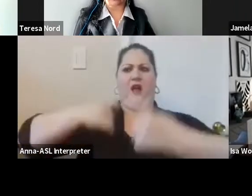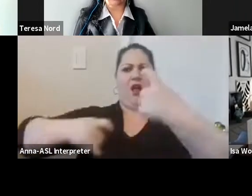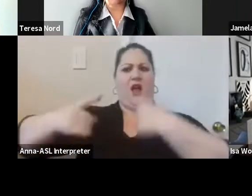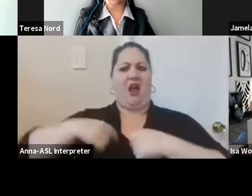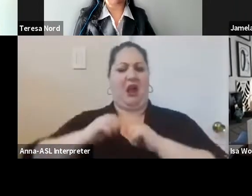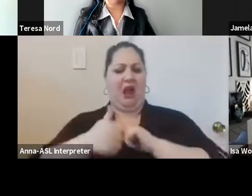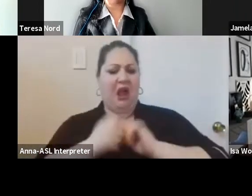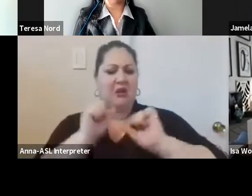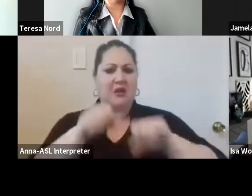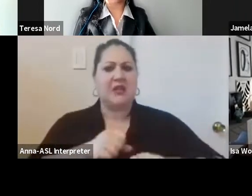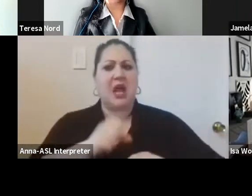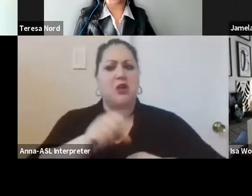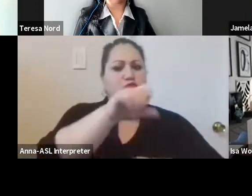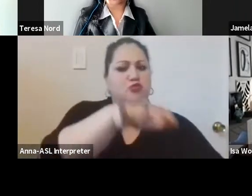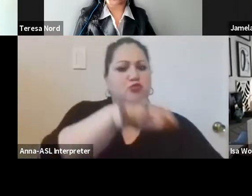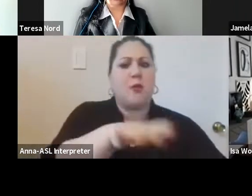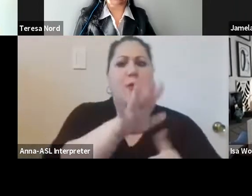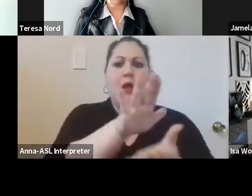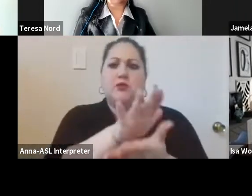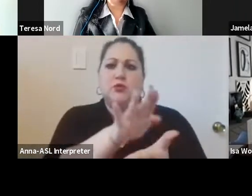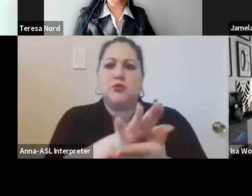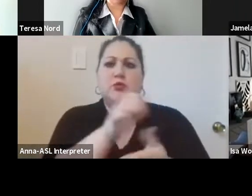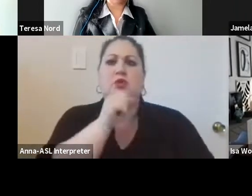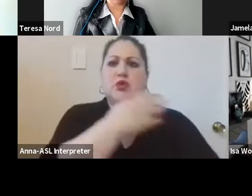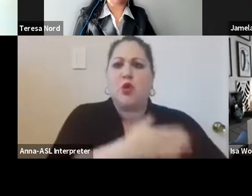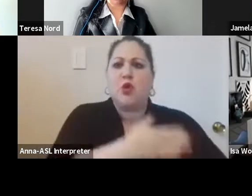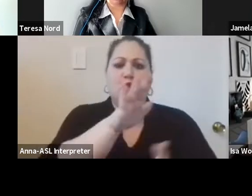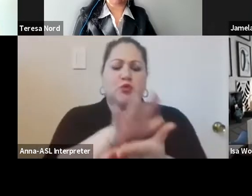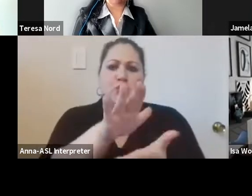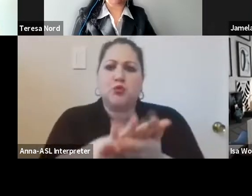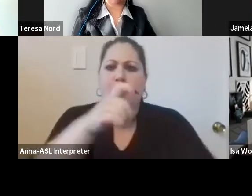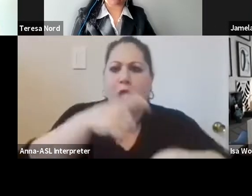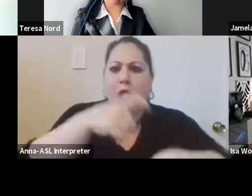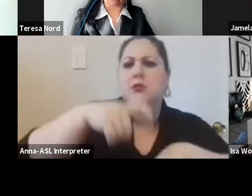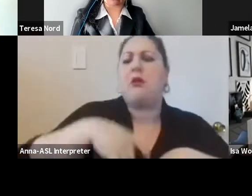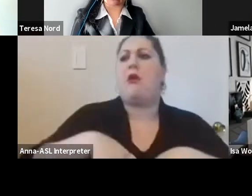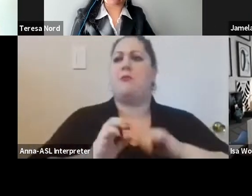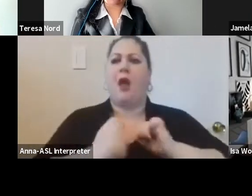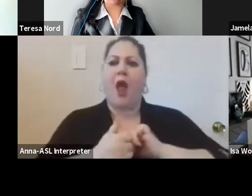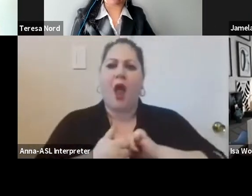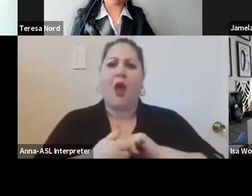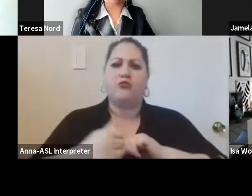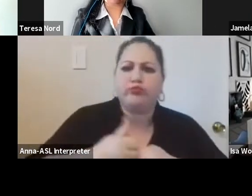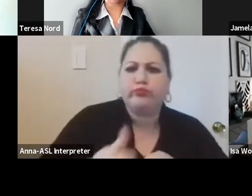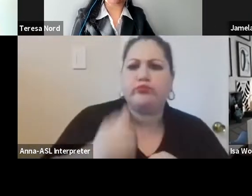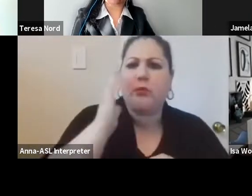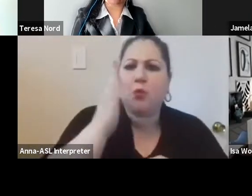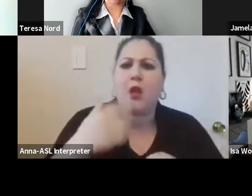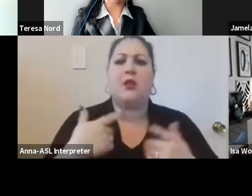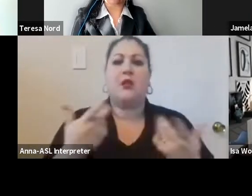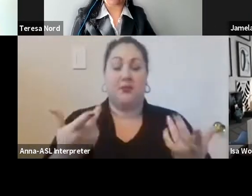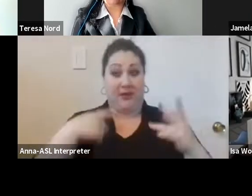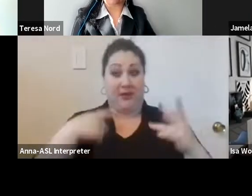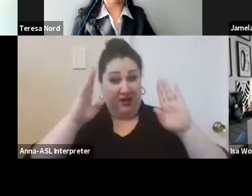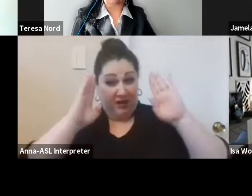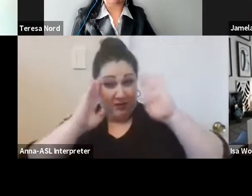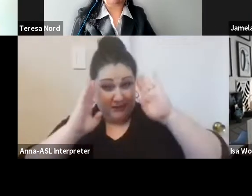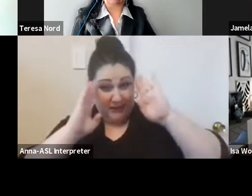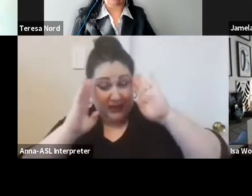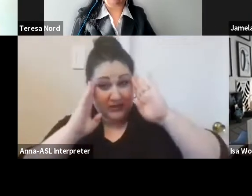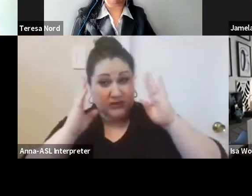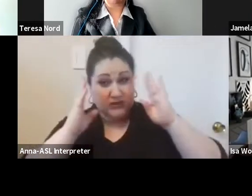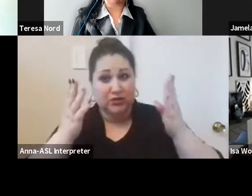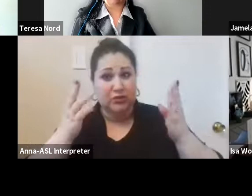on time, to school every day. She really wasn't paying any attention to the